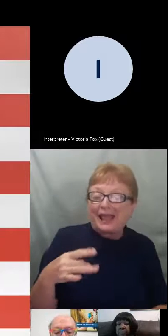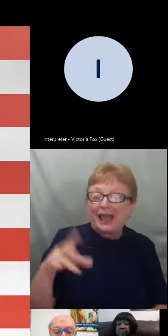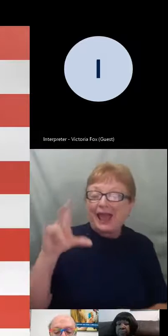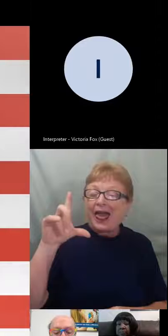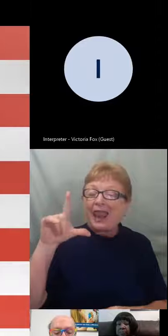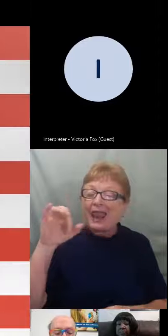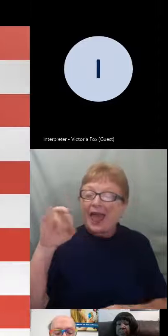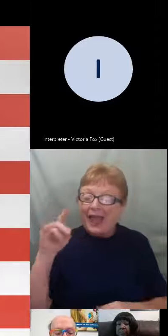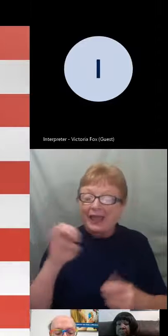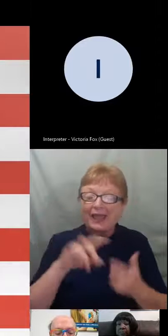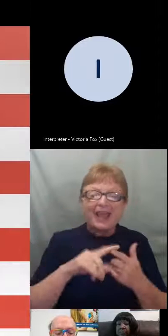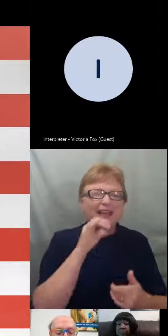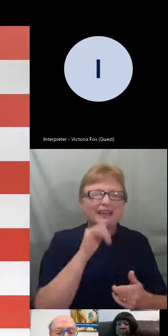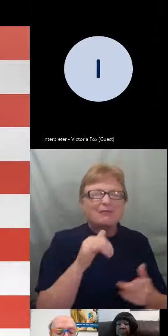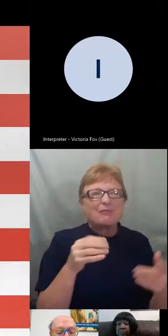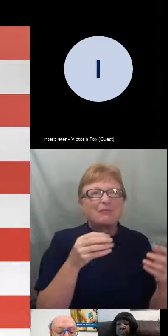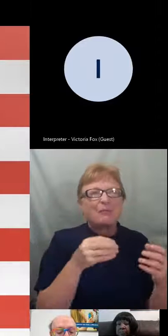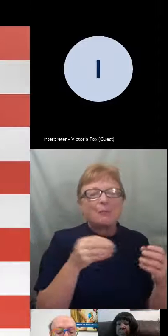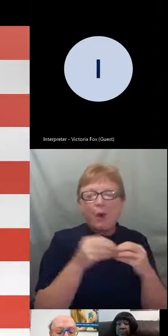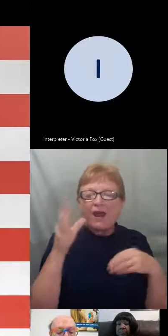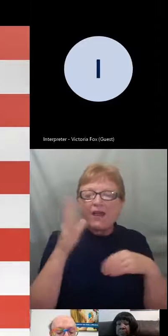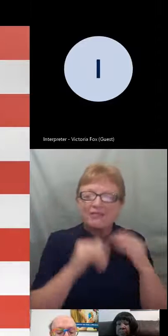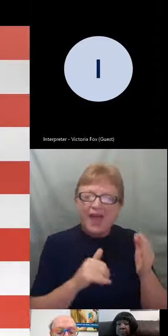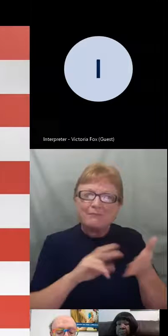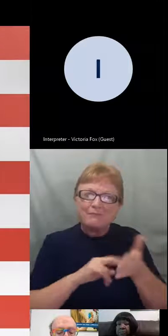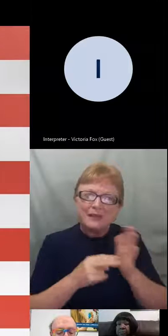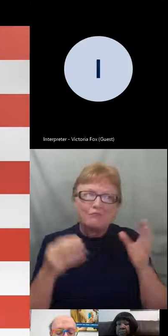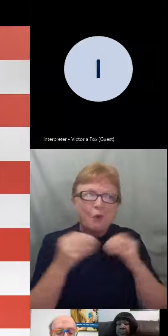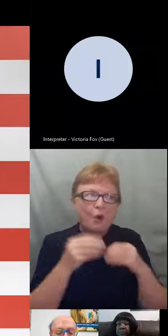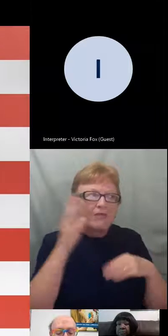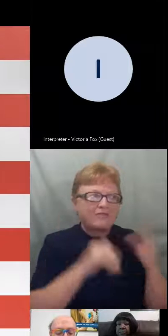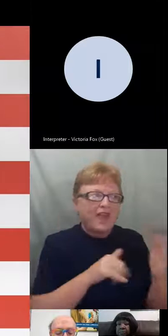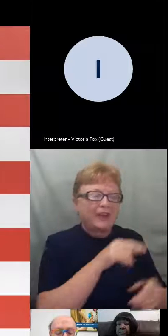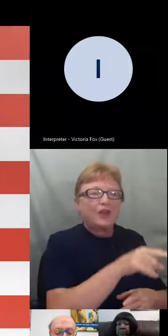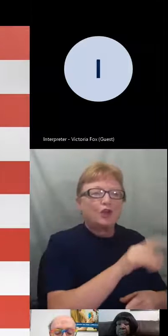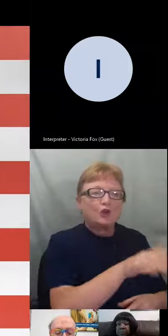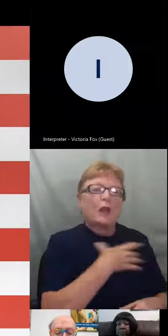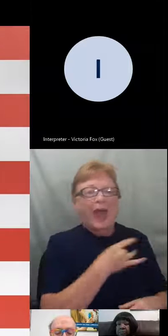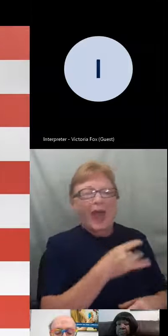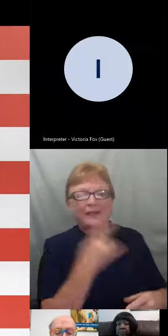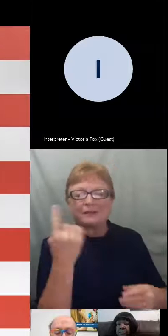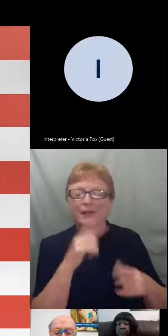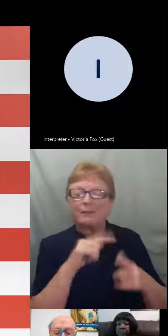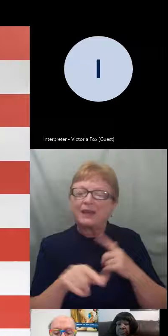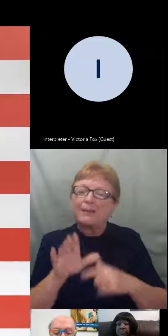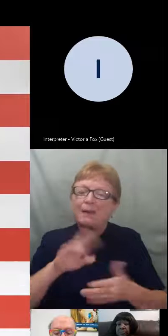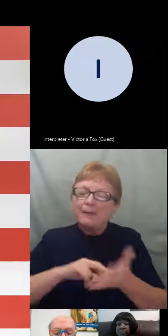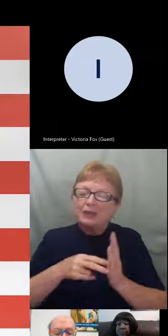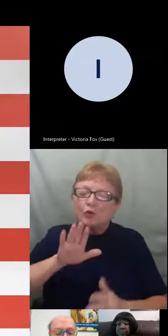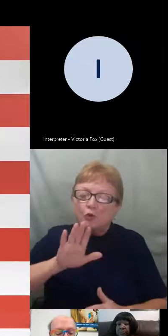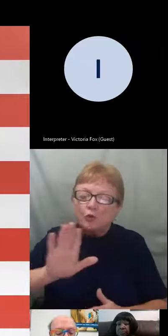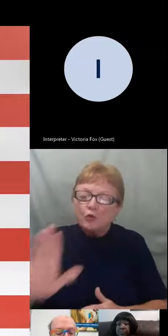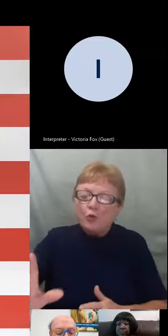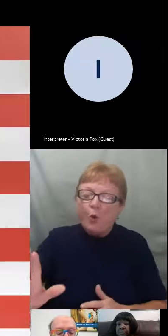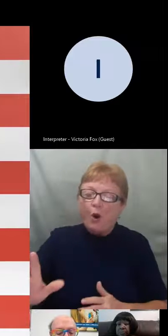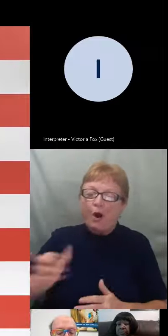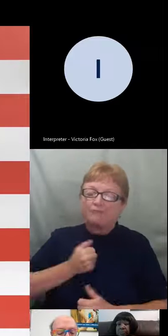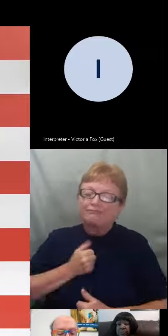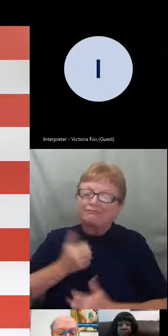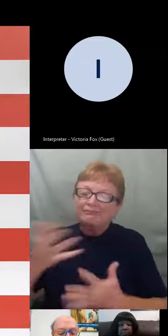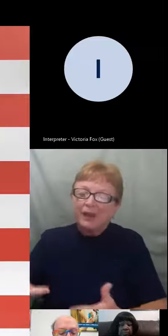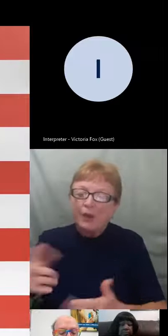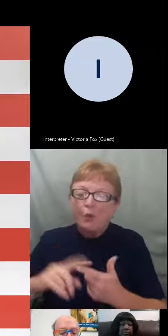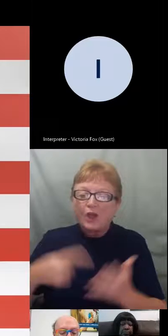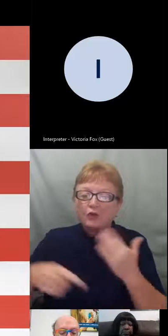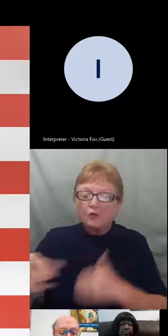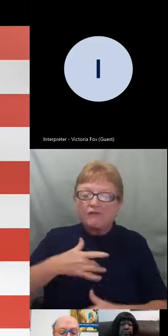a post, a meme, or an article. Your vote is your voice. It's not only a thumbs up, but it also makes a big difference